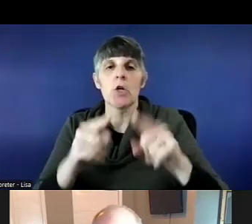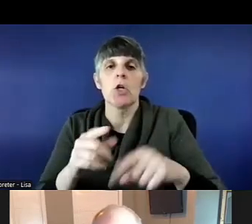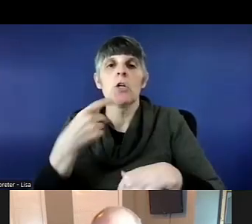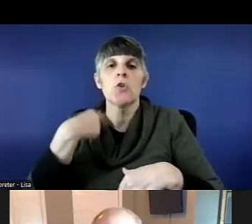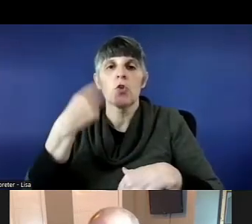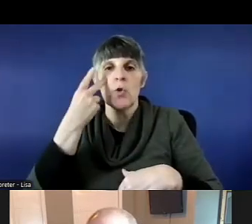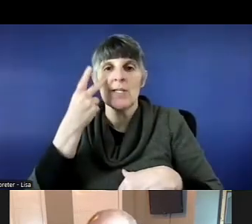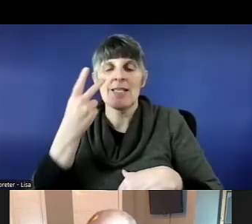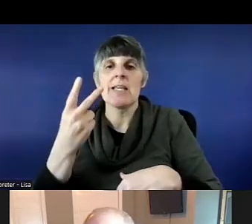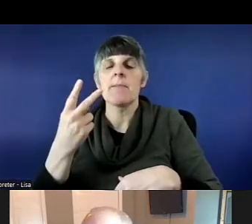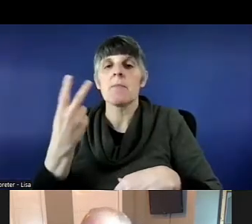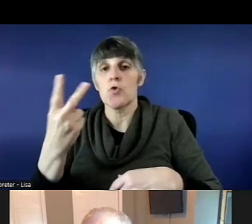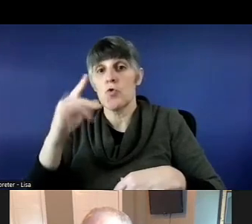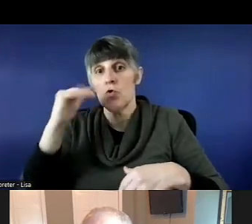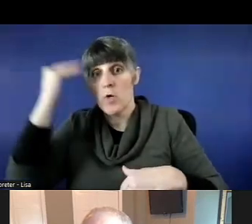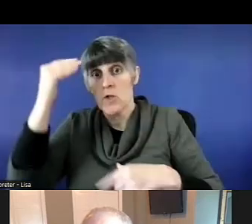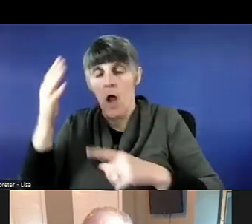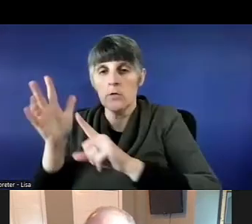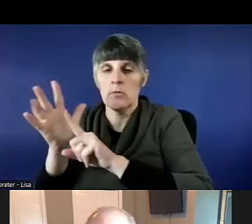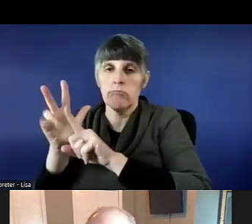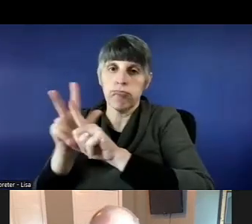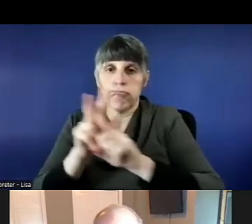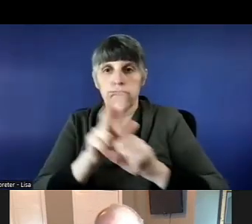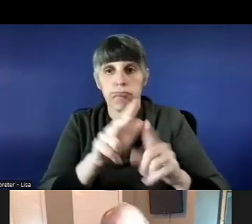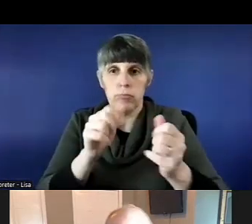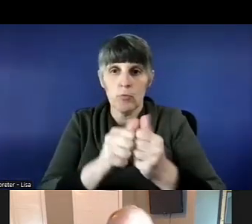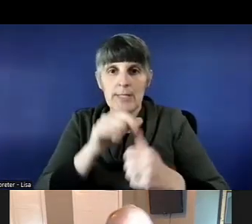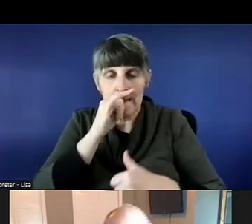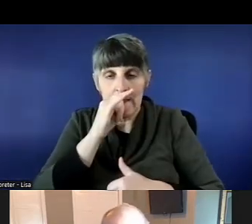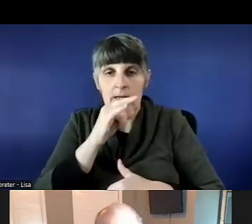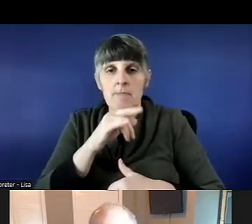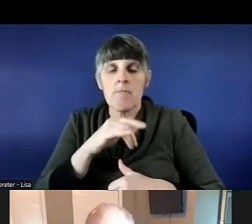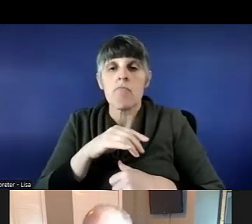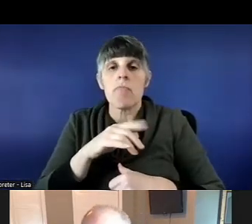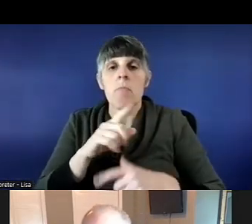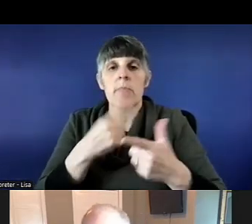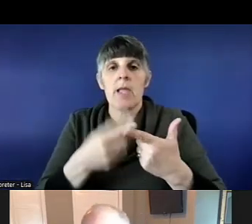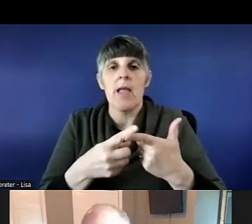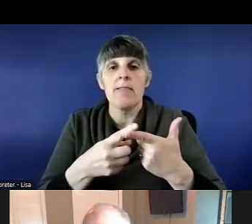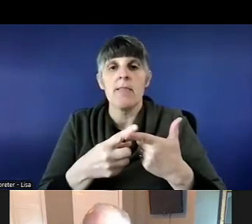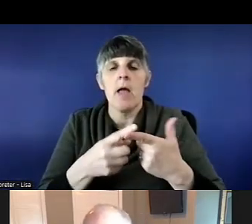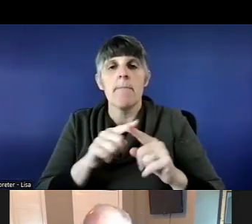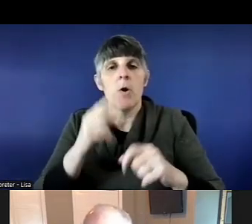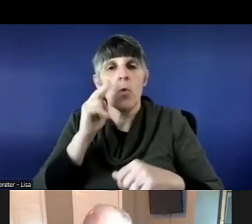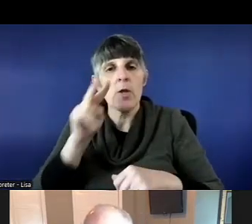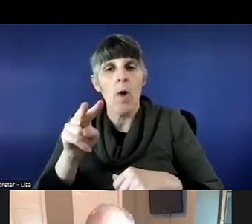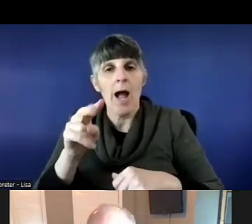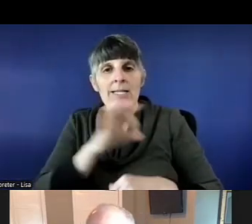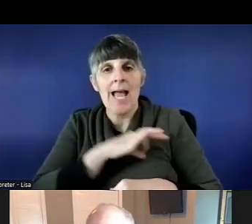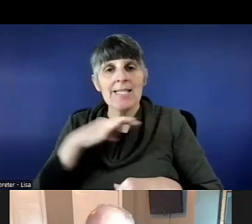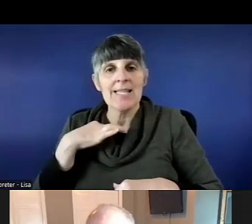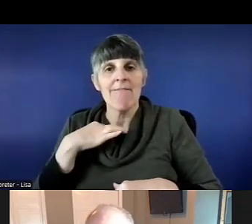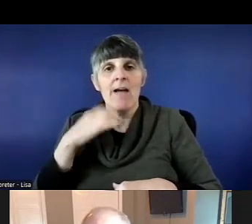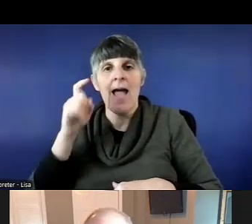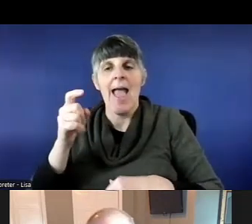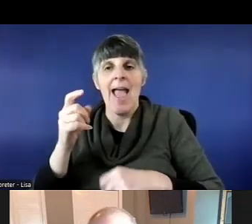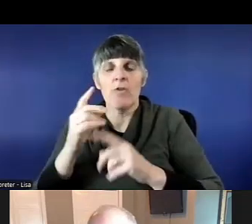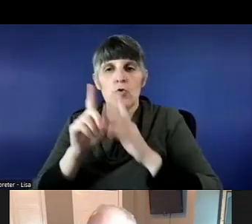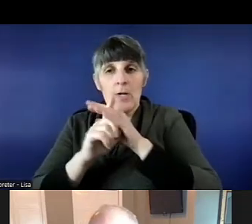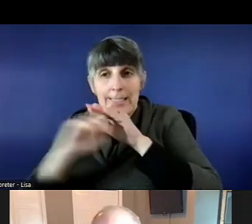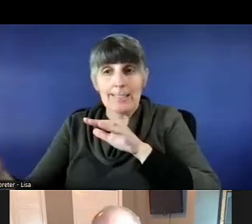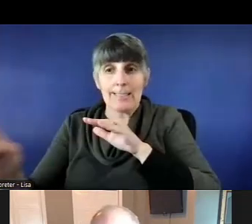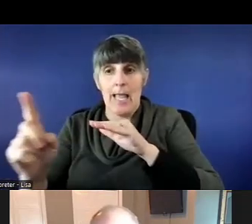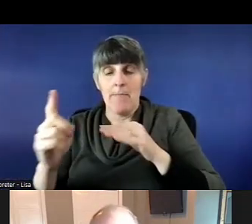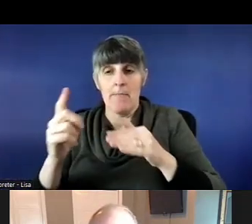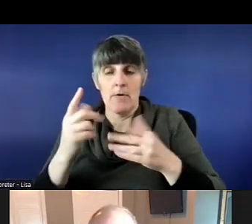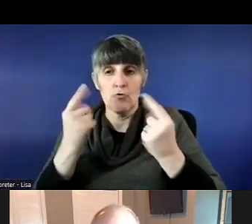seeing kid is brought into a seclusion space, and then what you watch is staff sort of having to try to get out of the